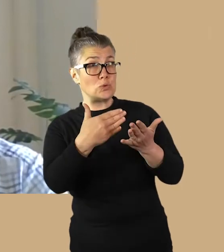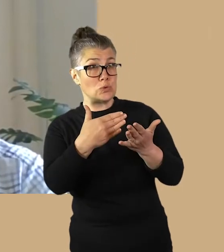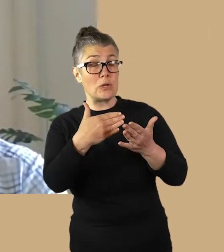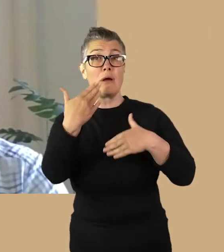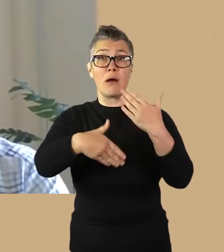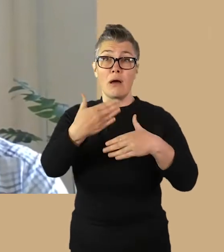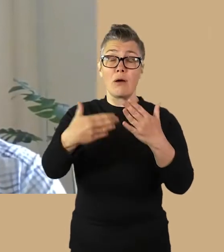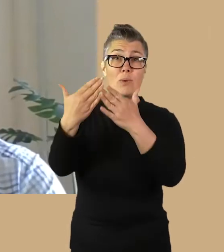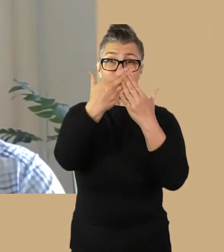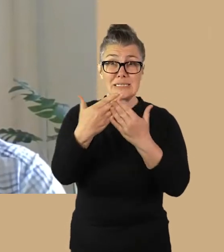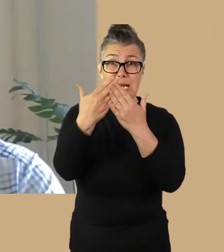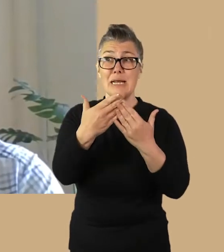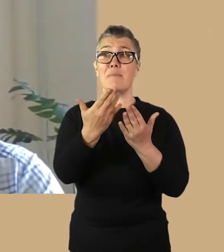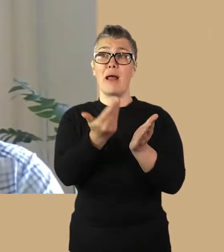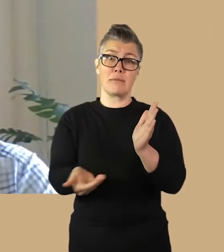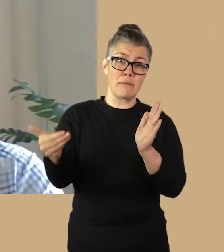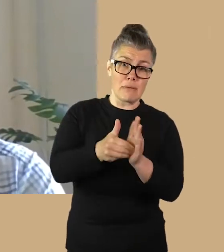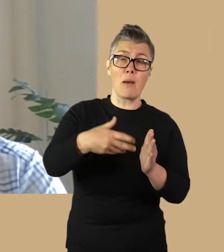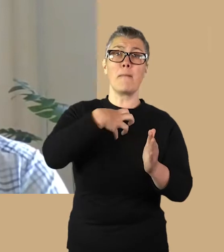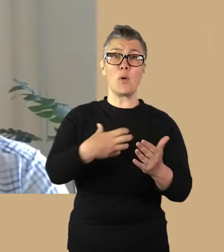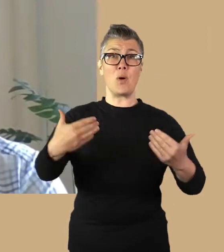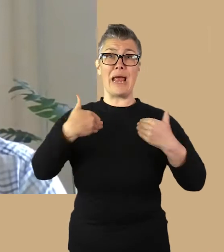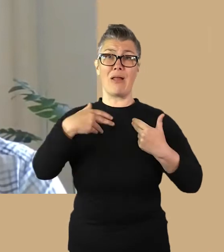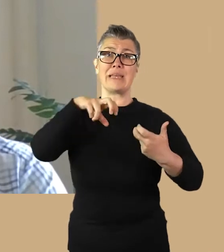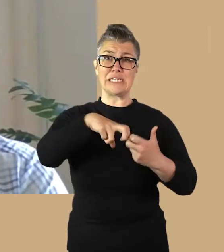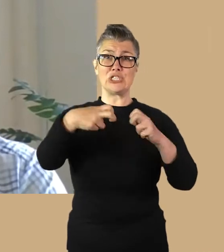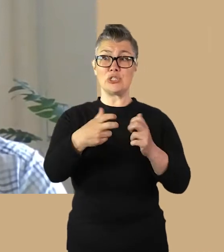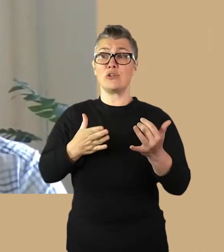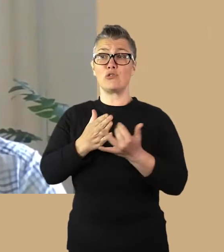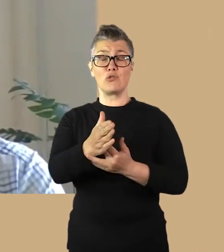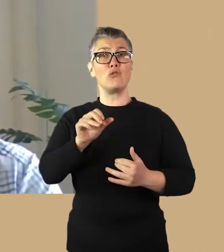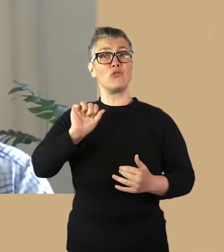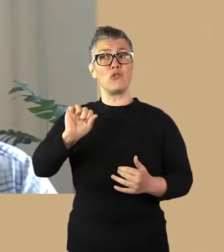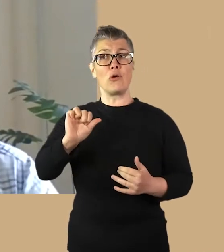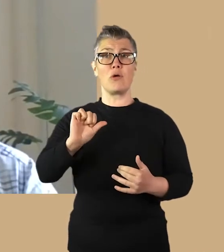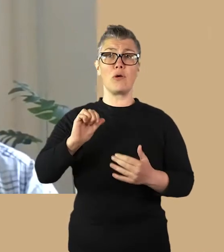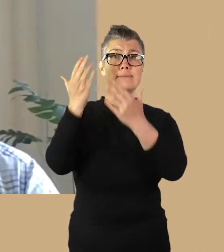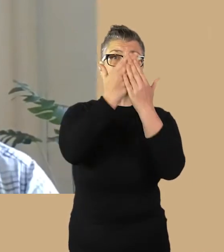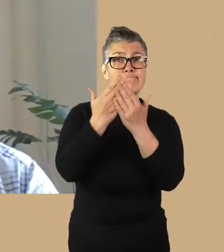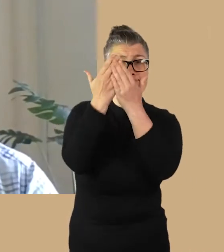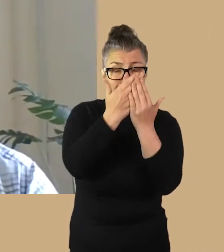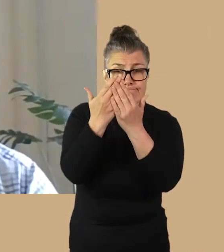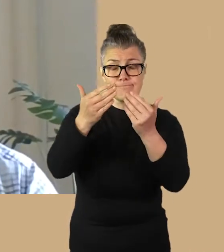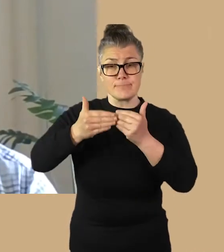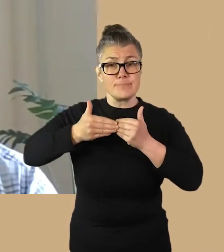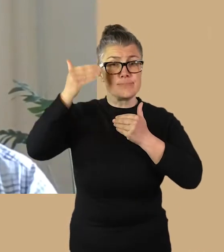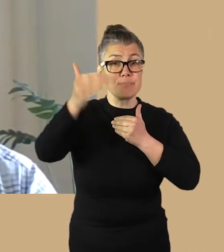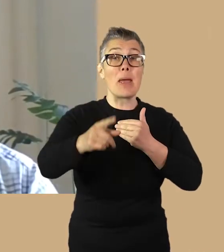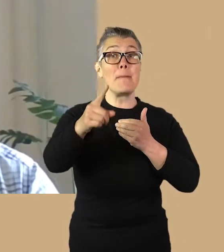further exacerbated her health issues. Miss Lee's health issues continued throughout her school